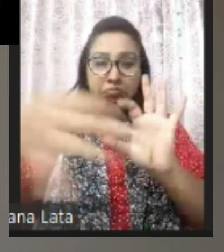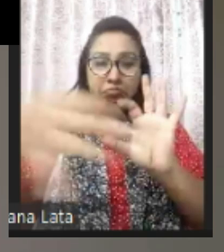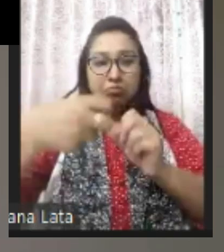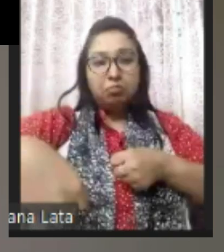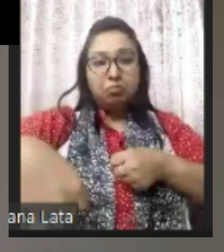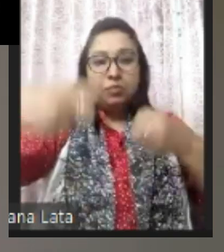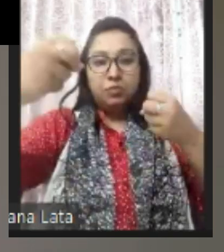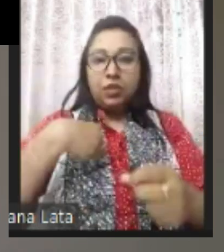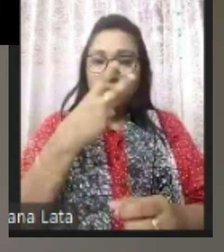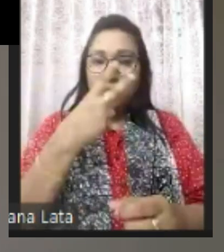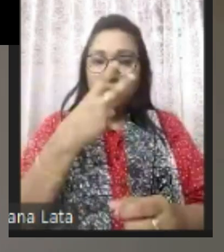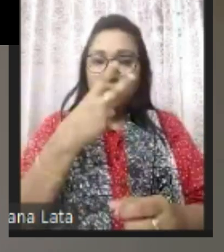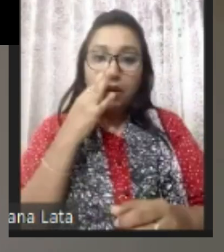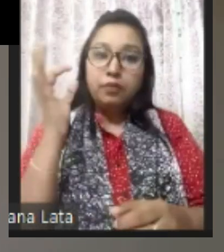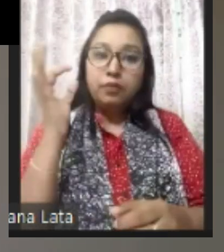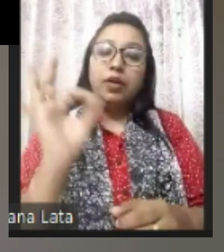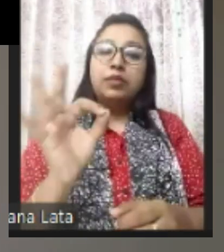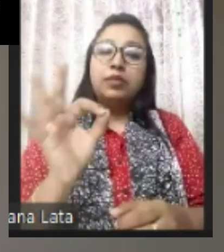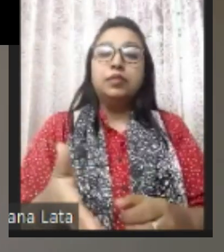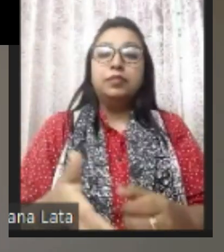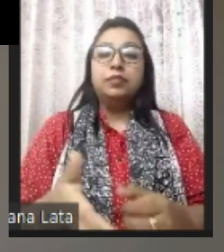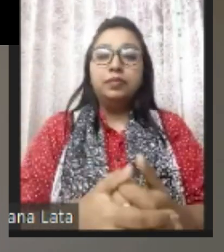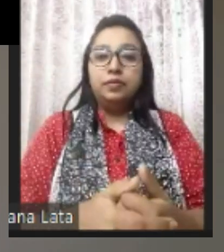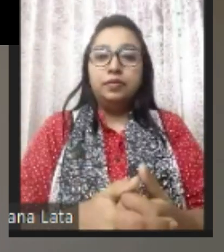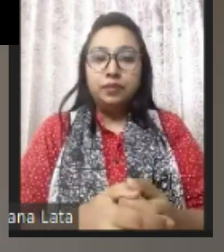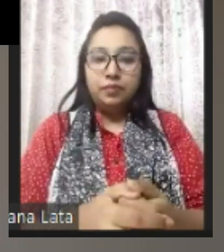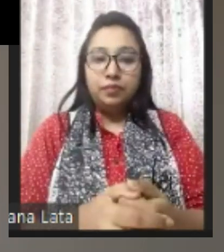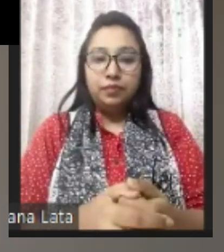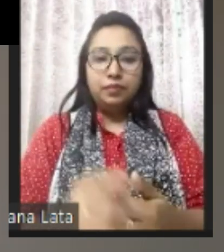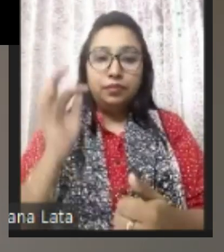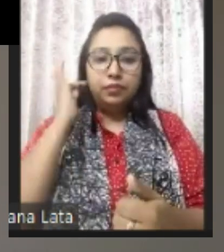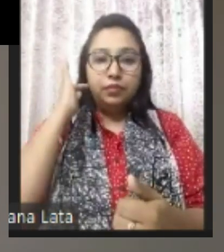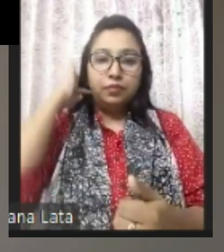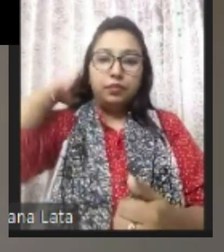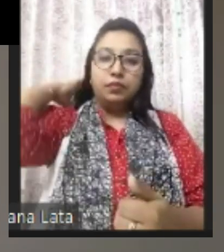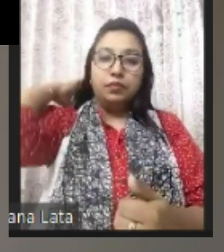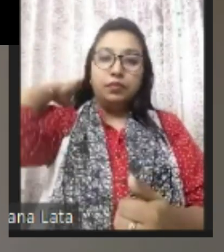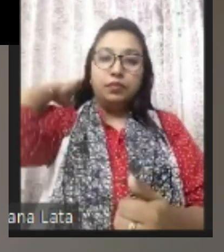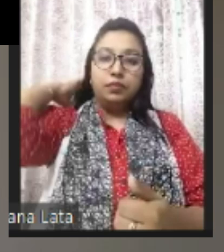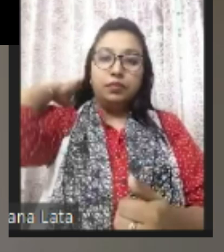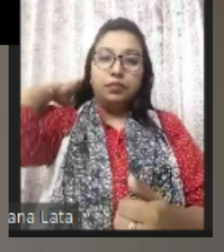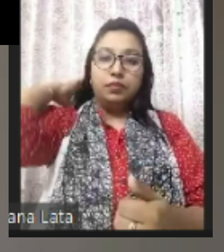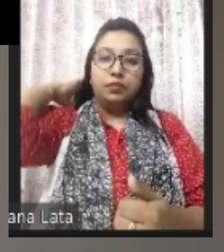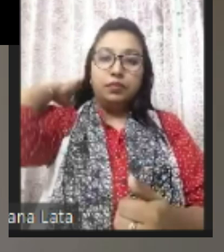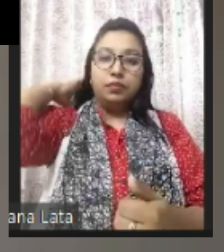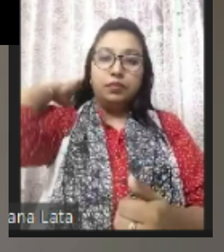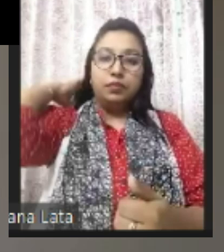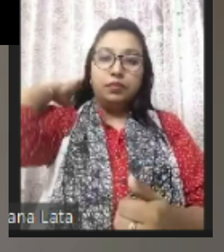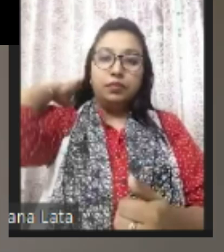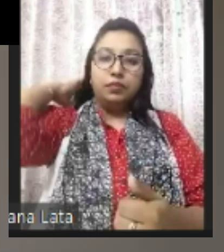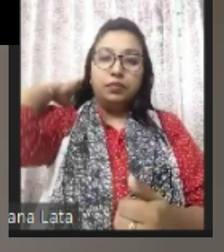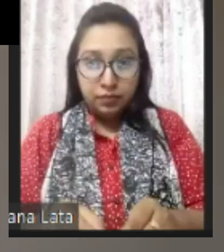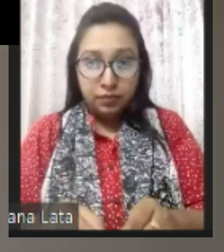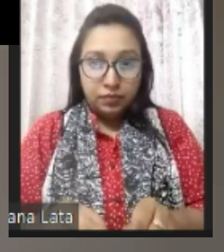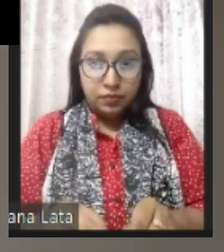be presenting this webinar today in conjunction with Bangladesh